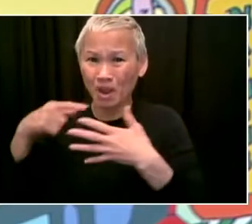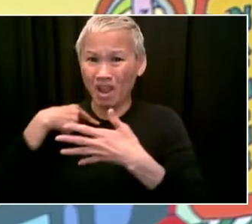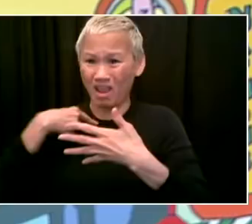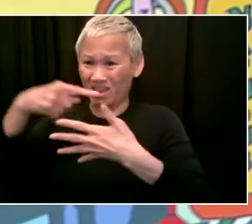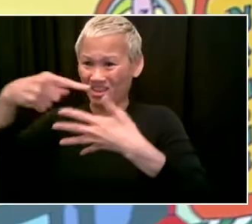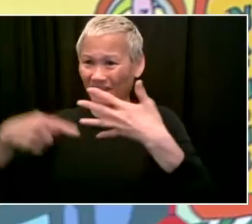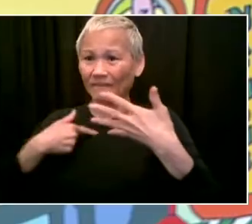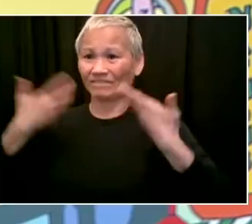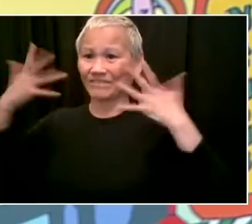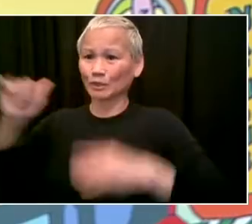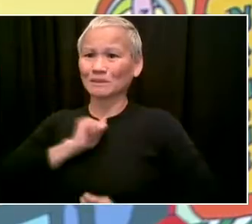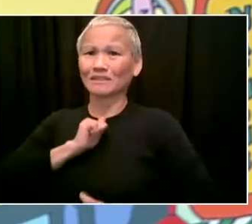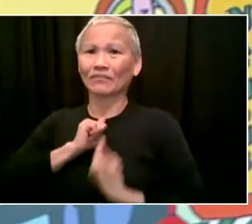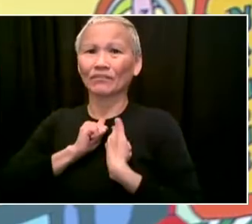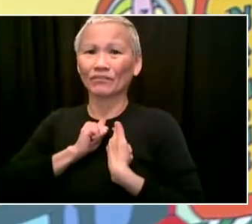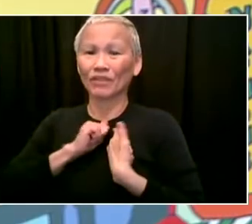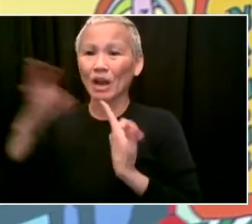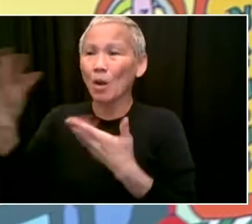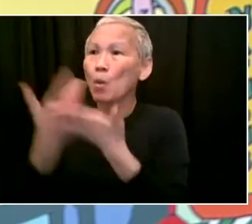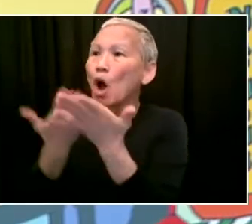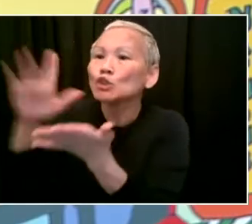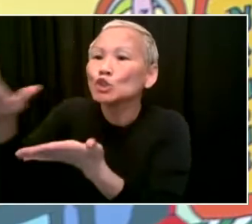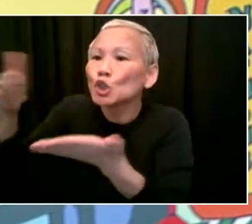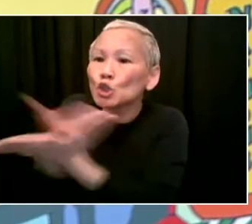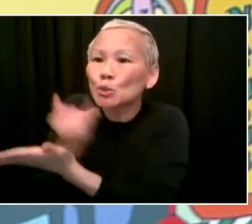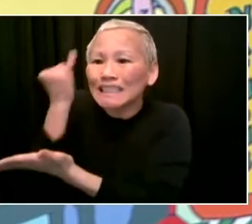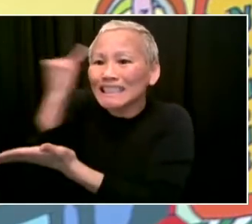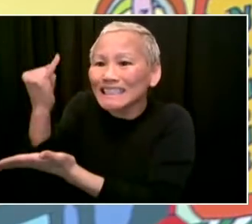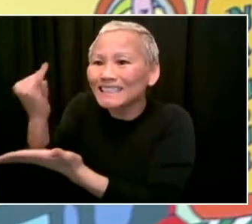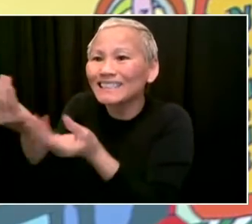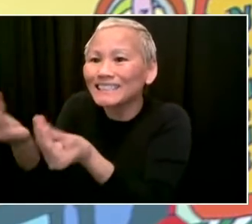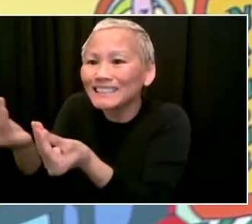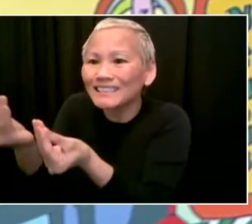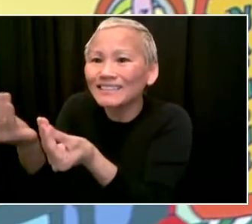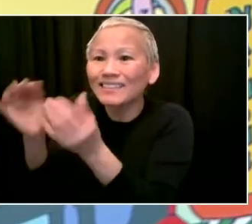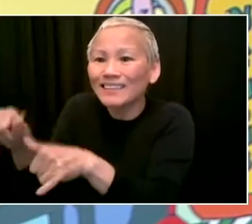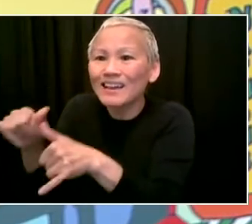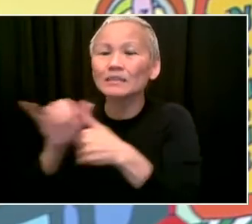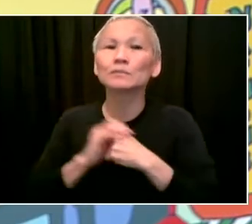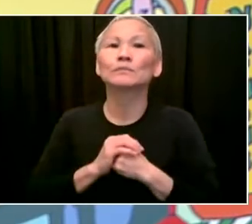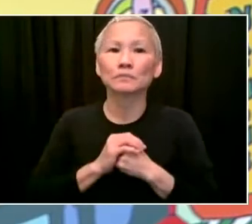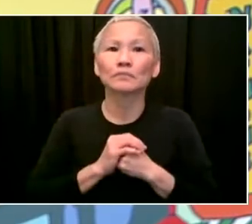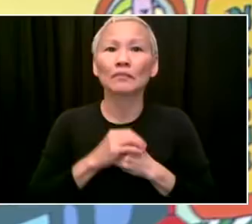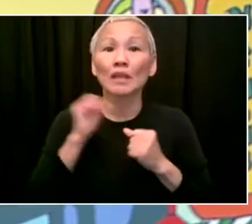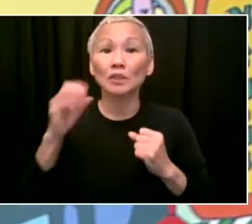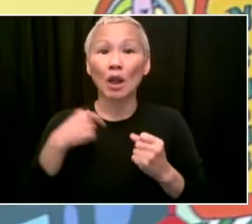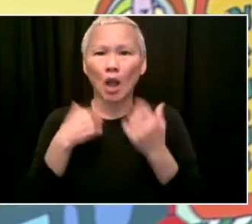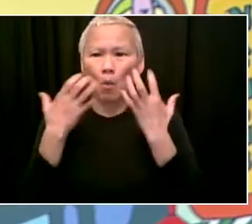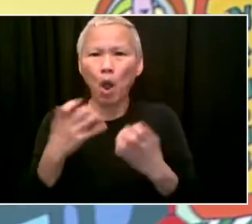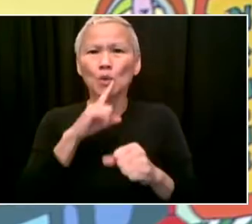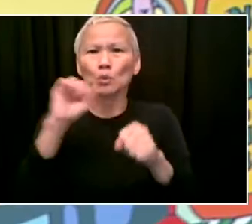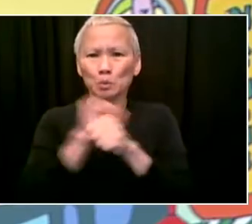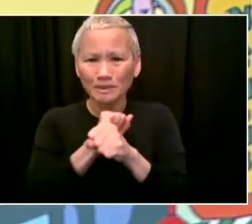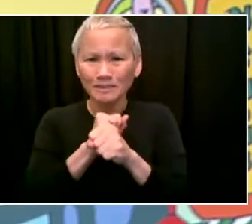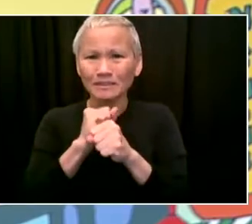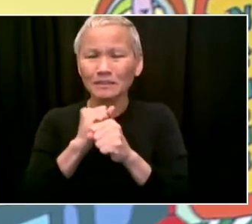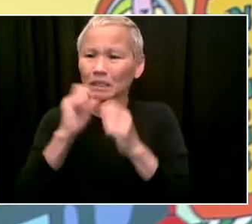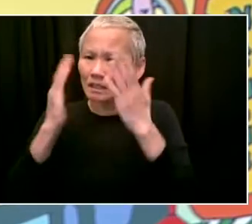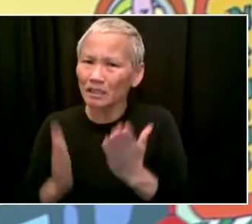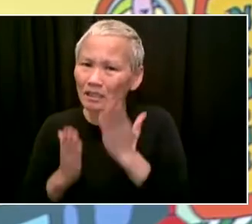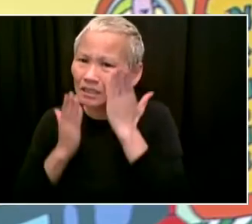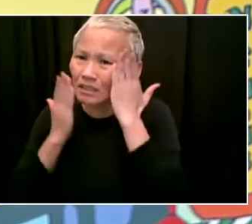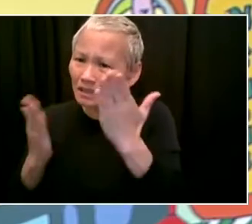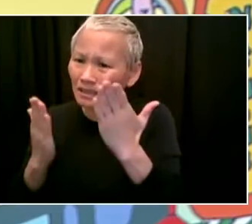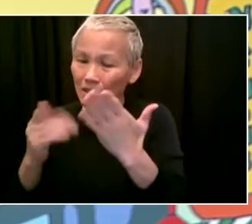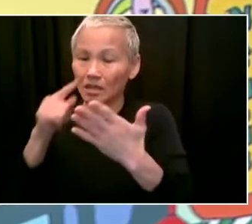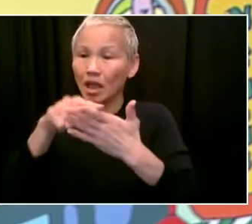facts and present proposals that are honest about where we're going. I think that's what the people of New York City deserve. Our next